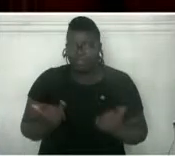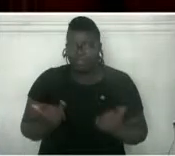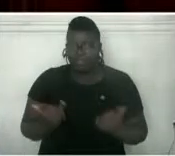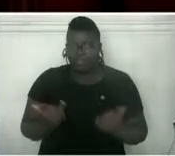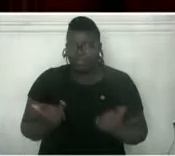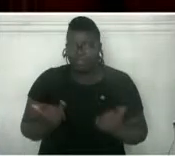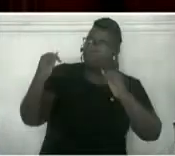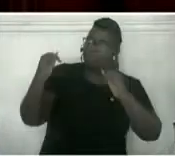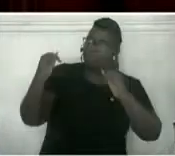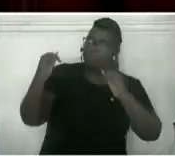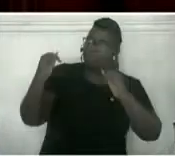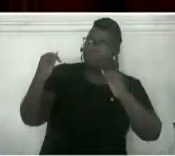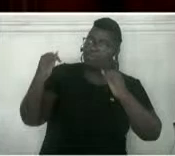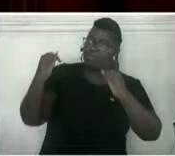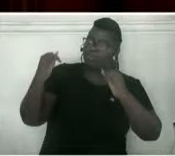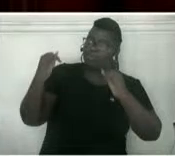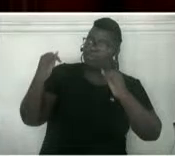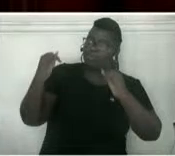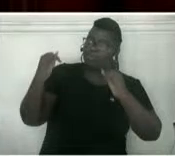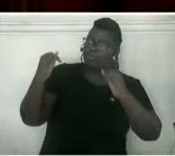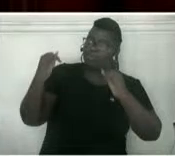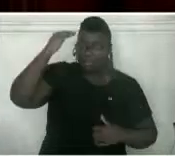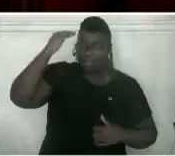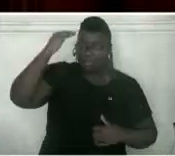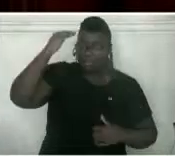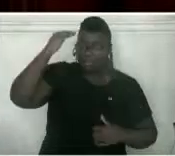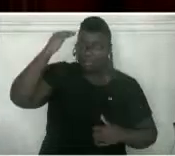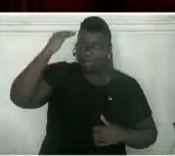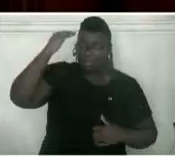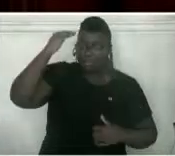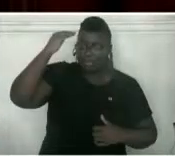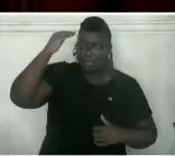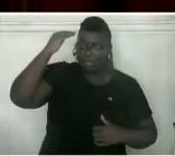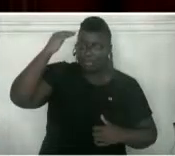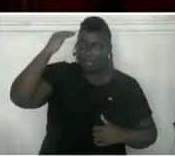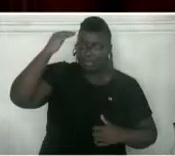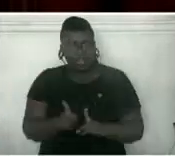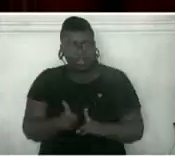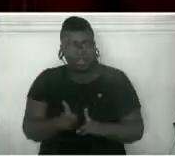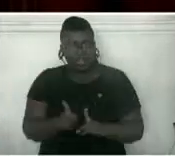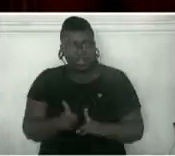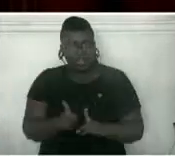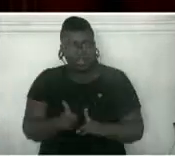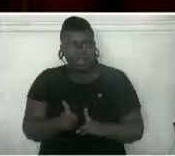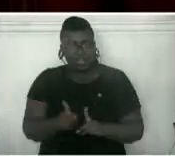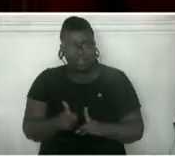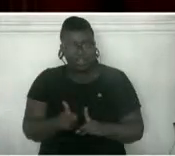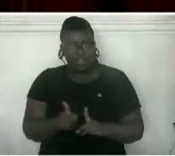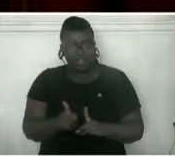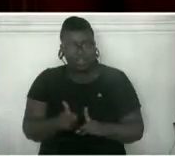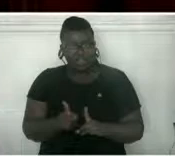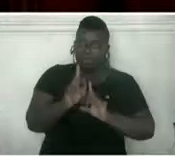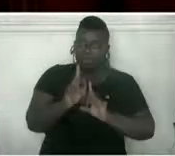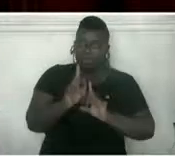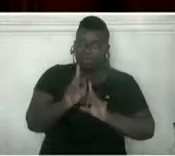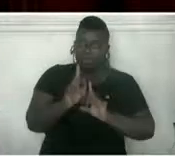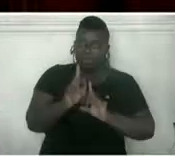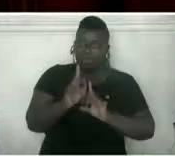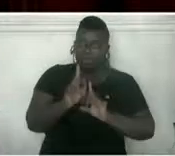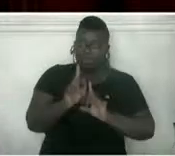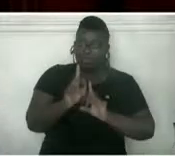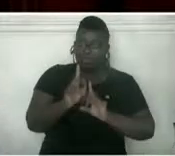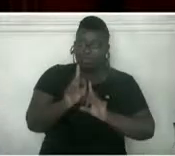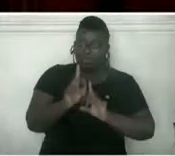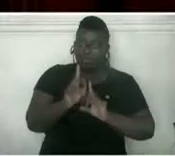healthy nutrition, which is a routine for healthy and successful nation. The school nutrition